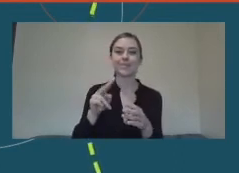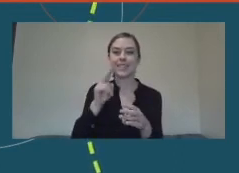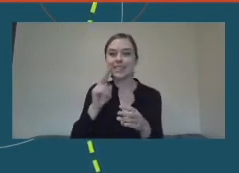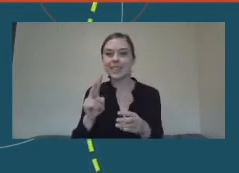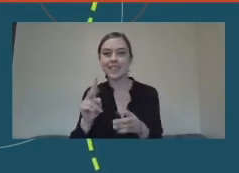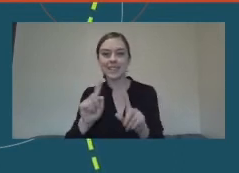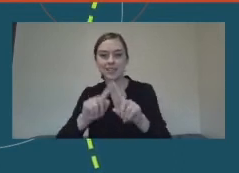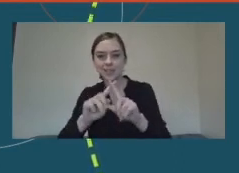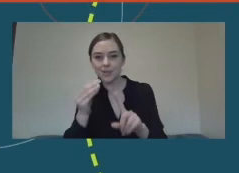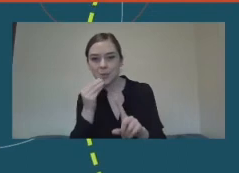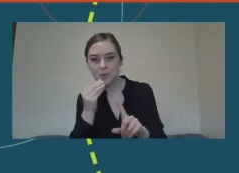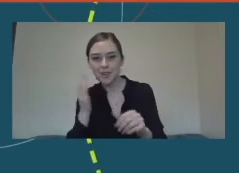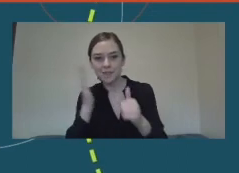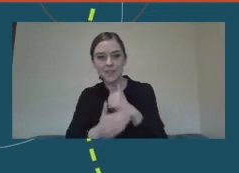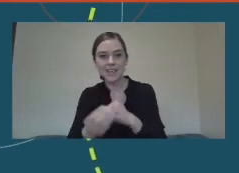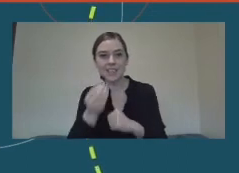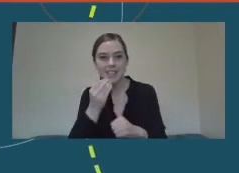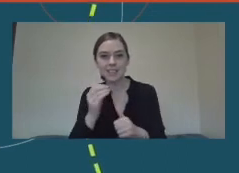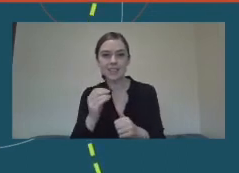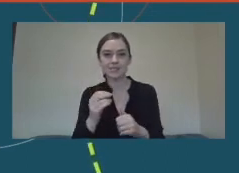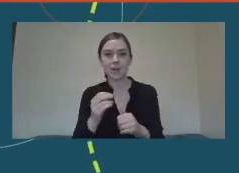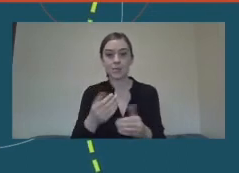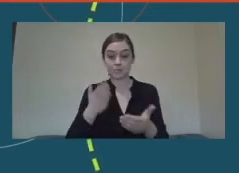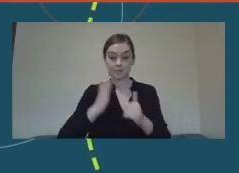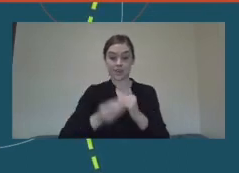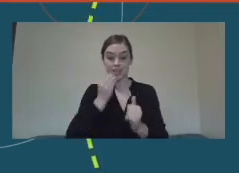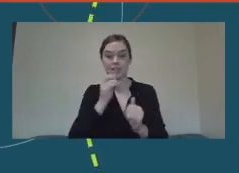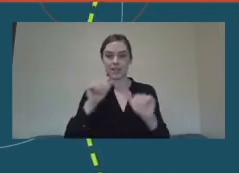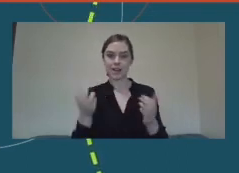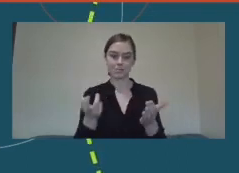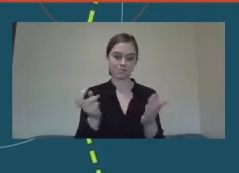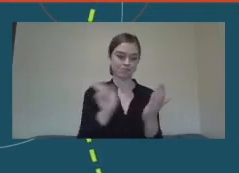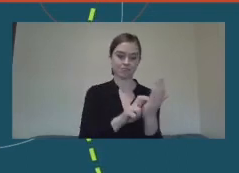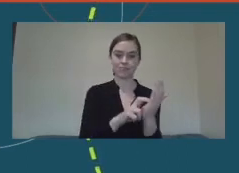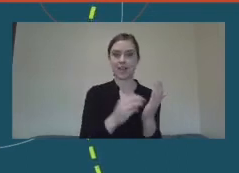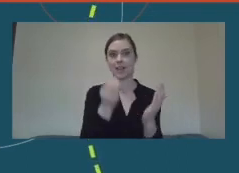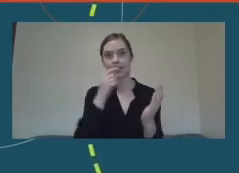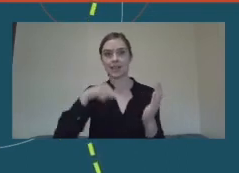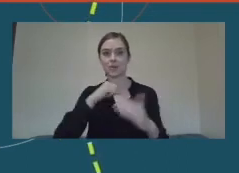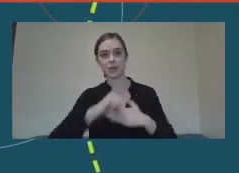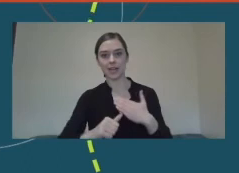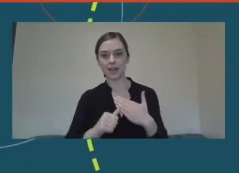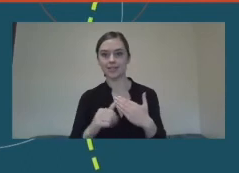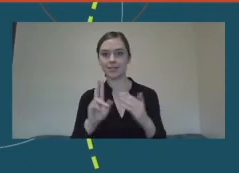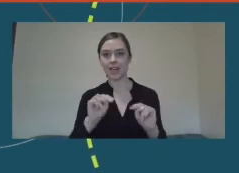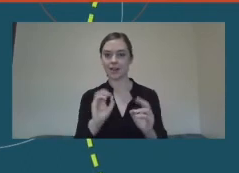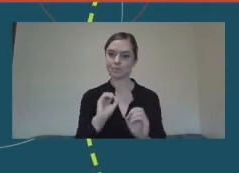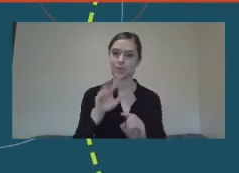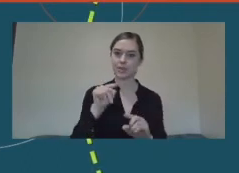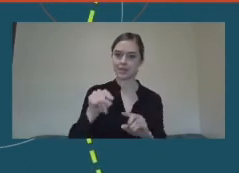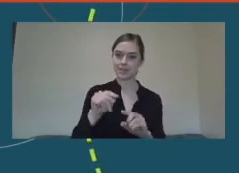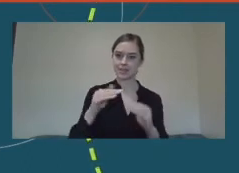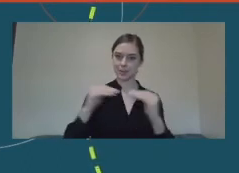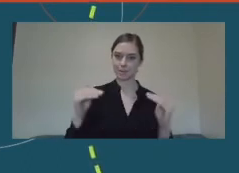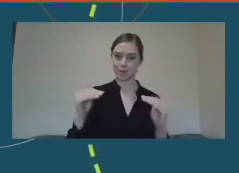that they've eaten across a period of time, you know, they get a chance to input whatever they'd like in the area of food, exercise, what